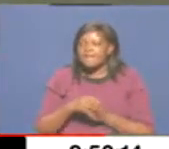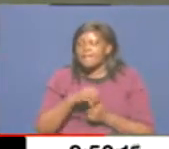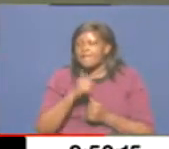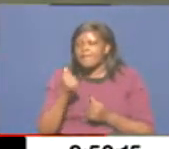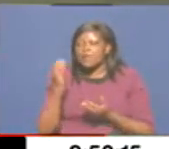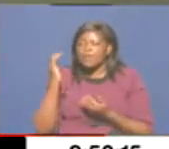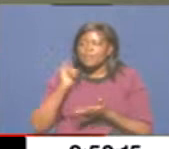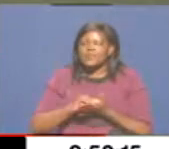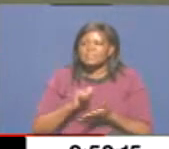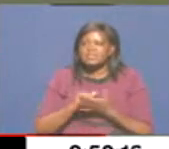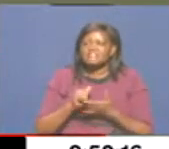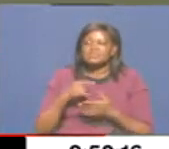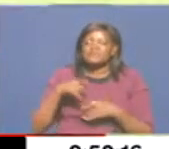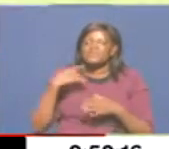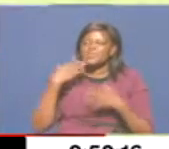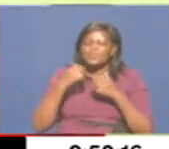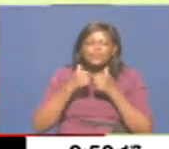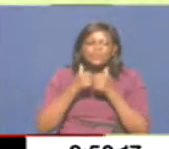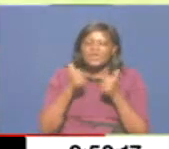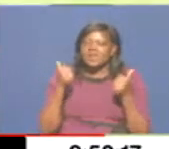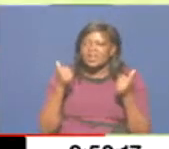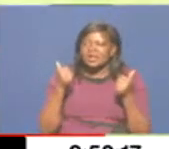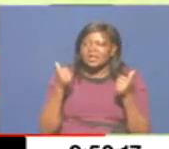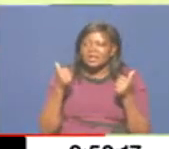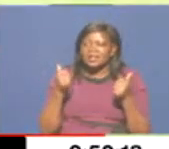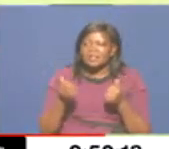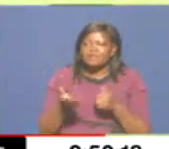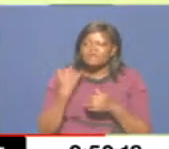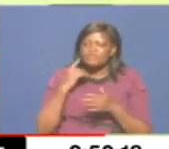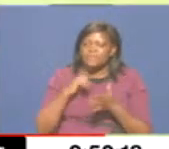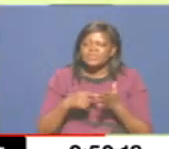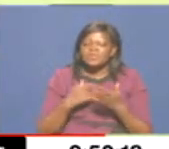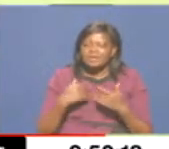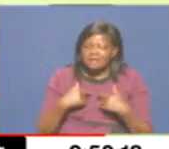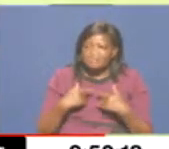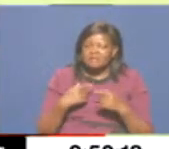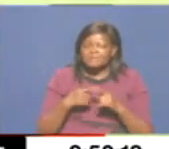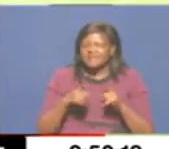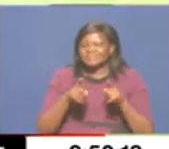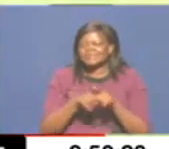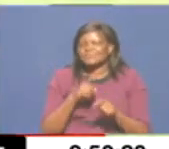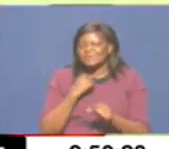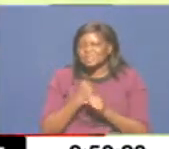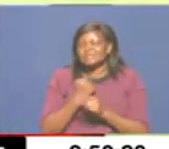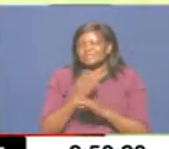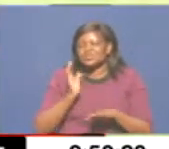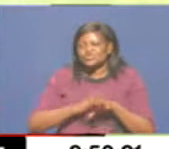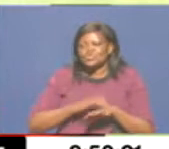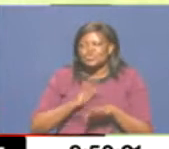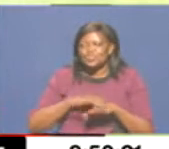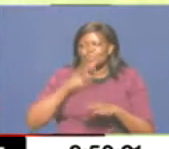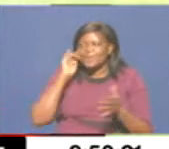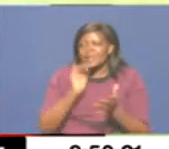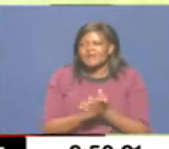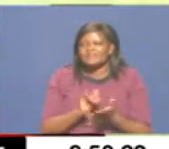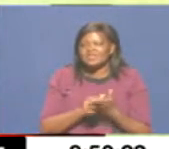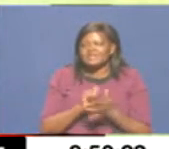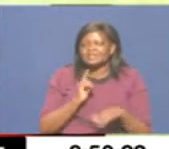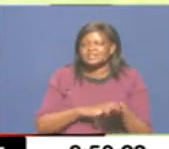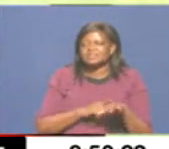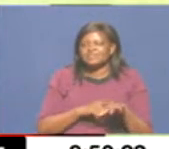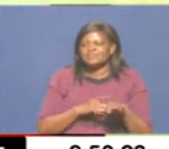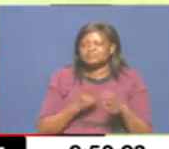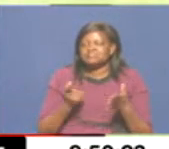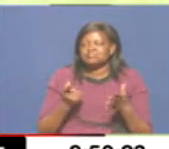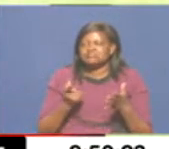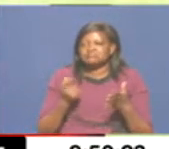Brewers will put up a good fight in Alexandria. We had our mistakes in the game, but also we had our positives, and I believe at this time when you're going to